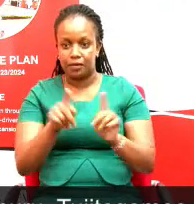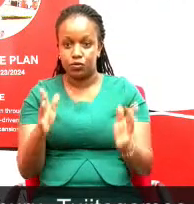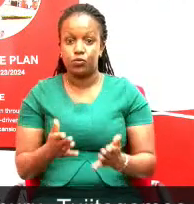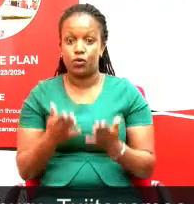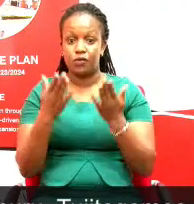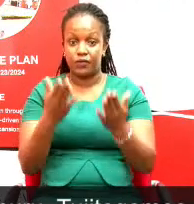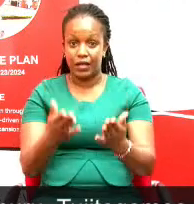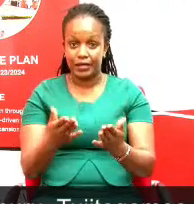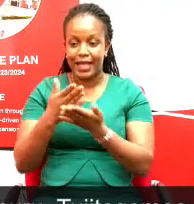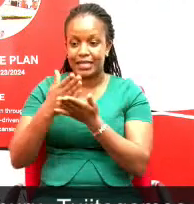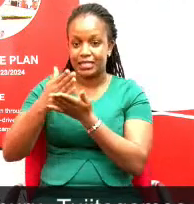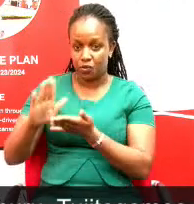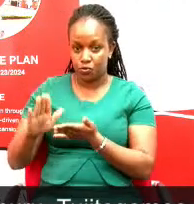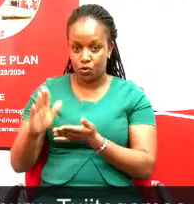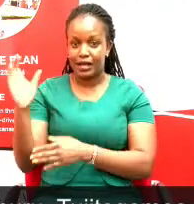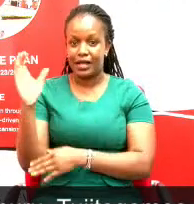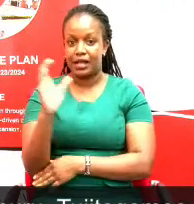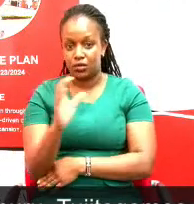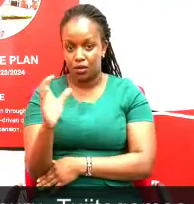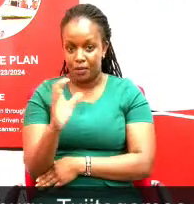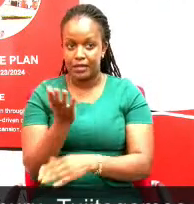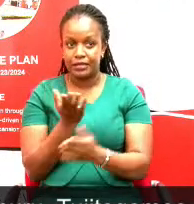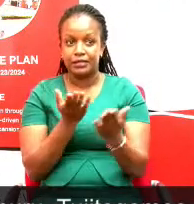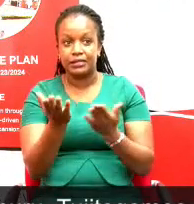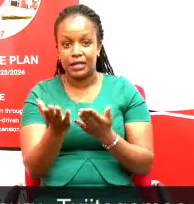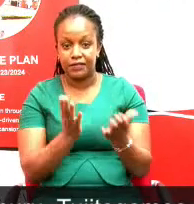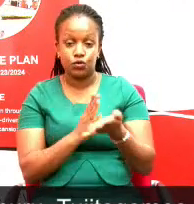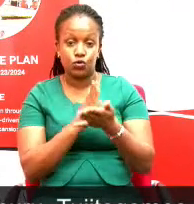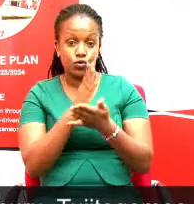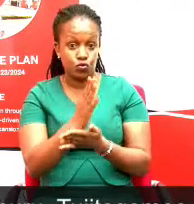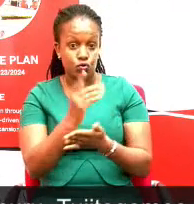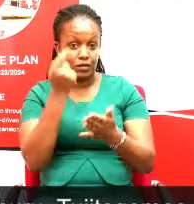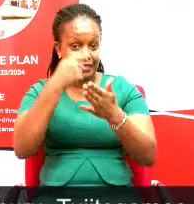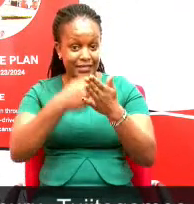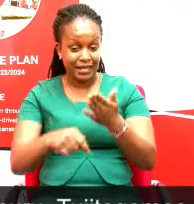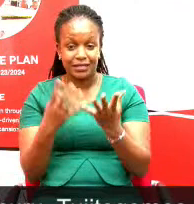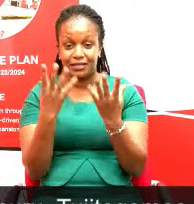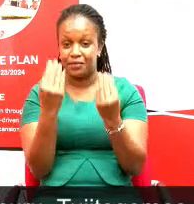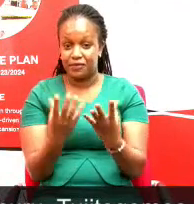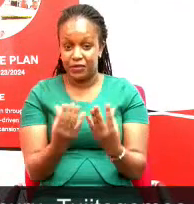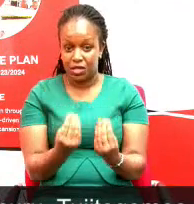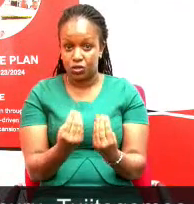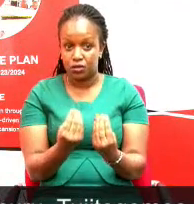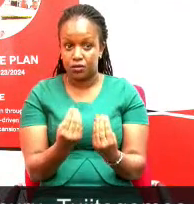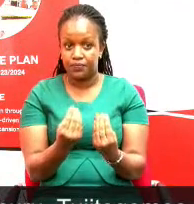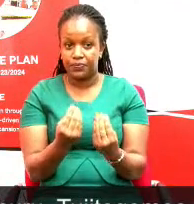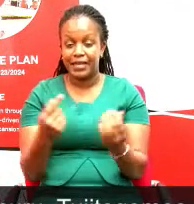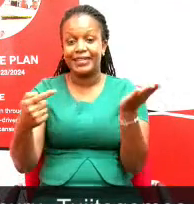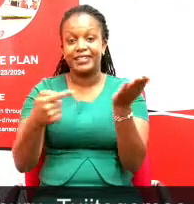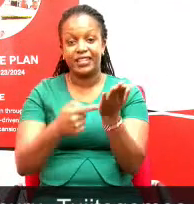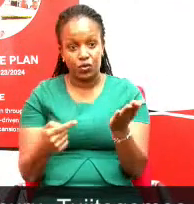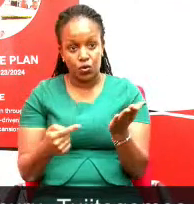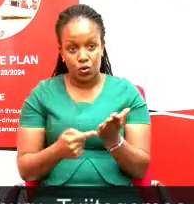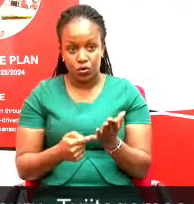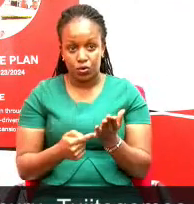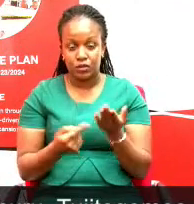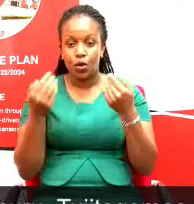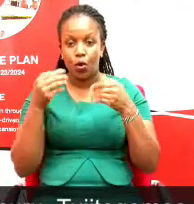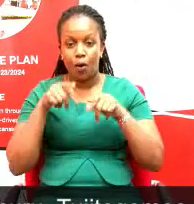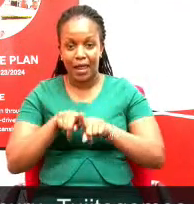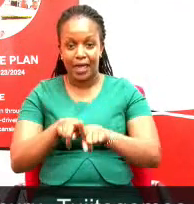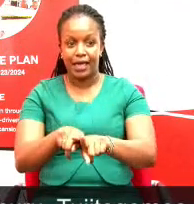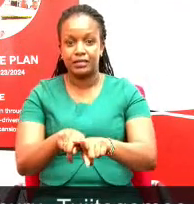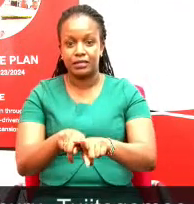provide exceptional customer service through tax simplification, technology-driven